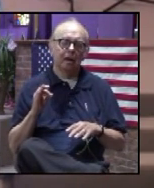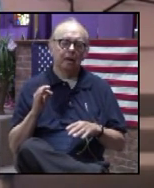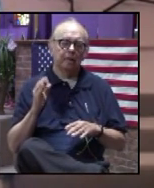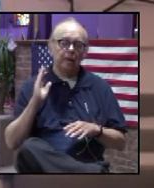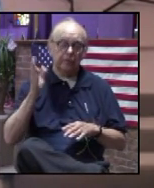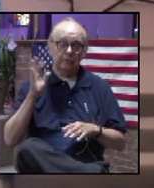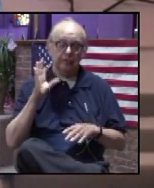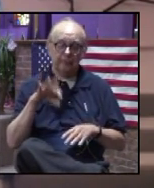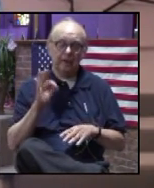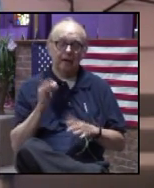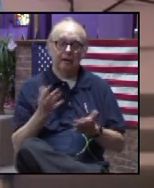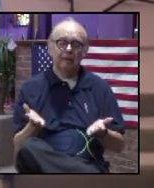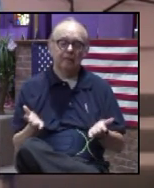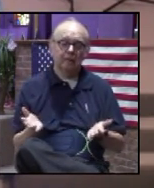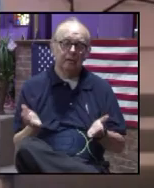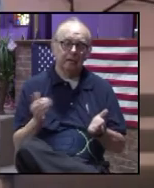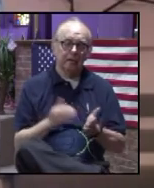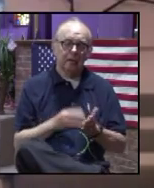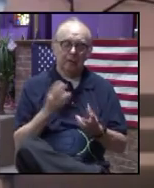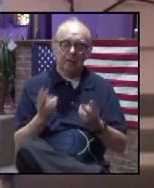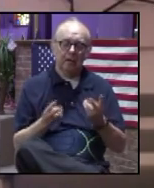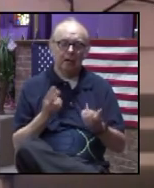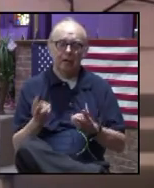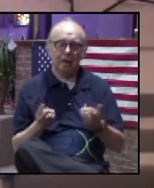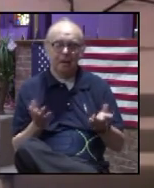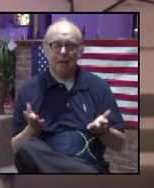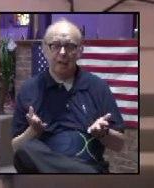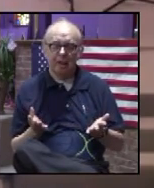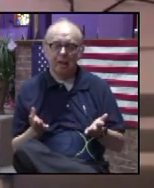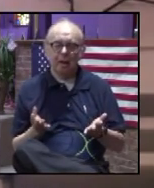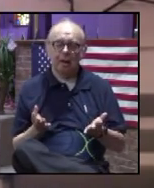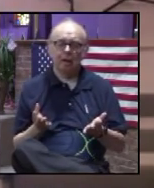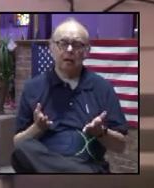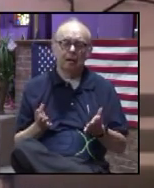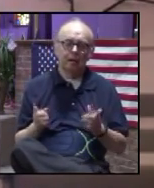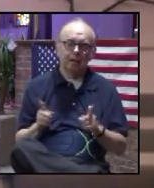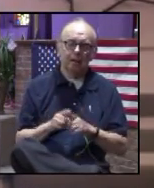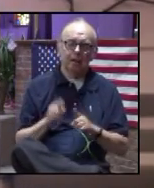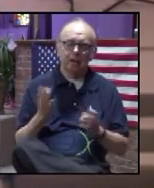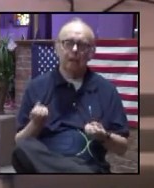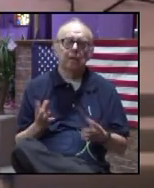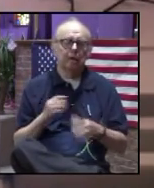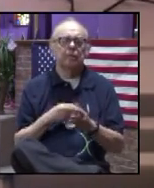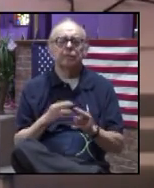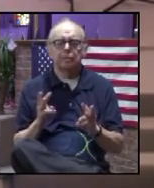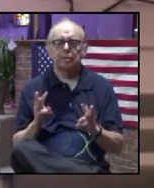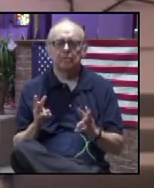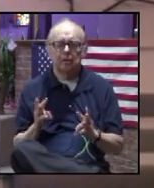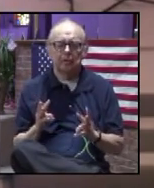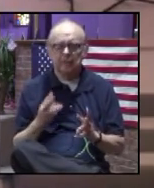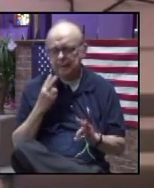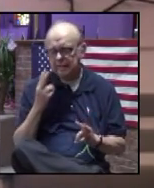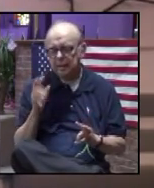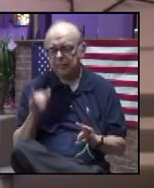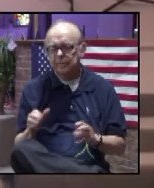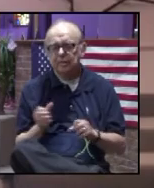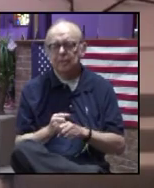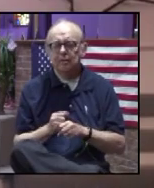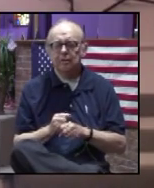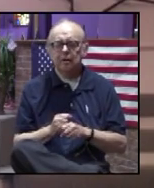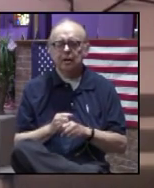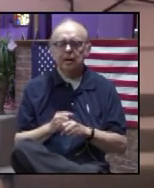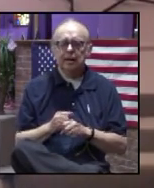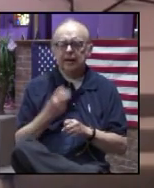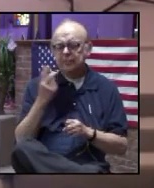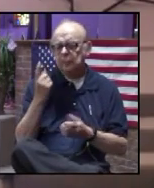there. So if you ever want to go back and visit and see those, they're there. So there's multitudes of ways that you can still get and see what